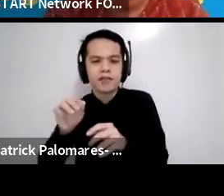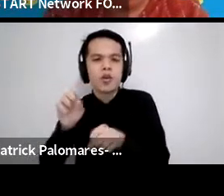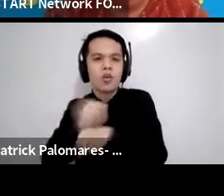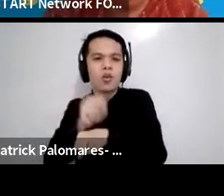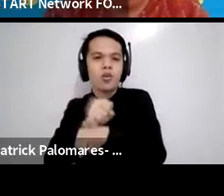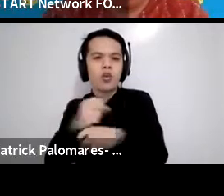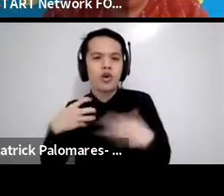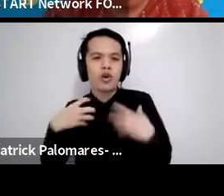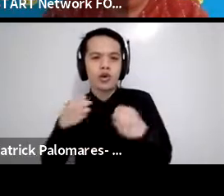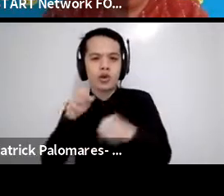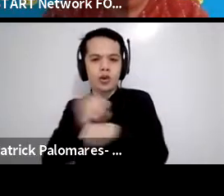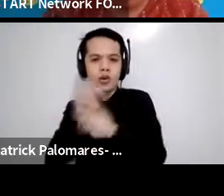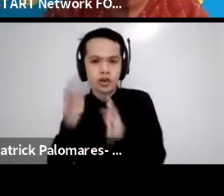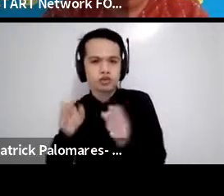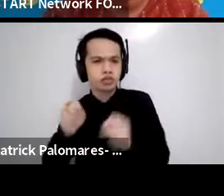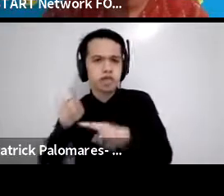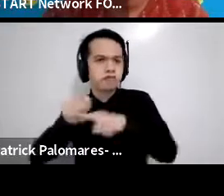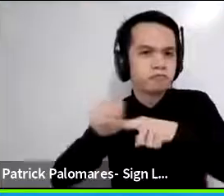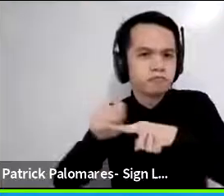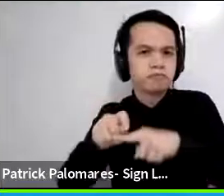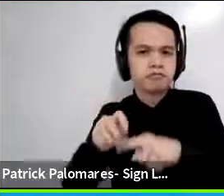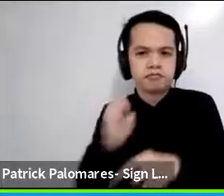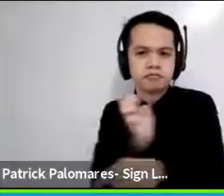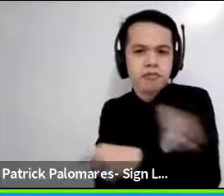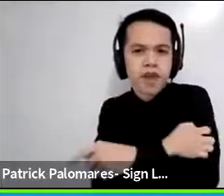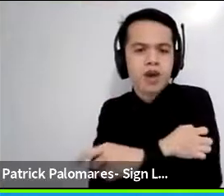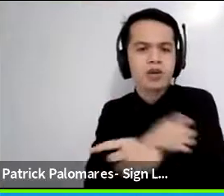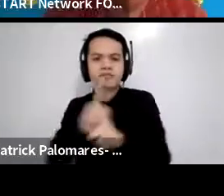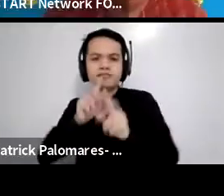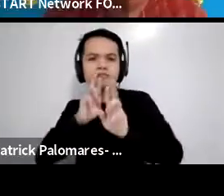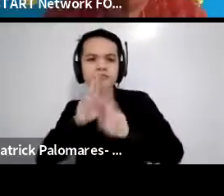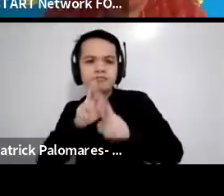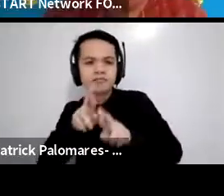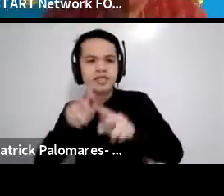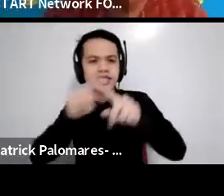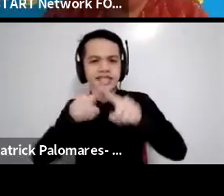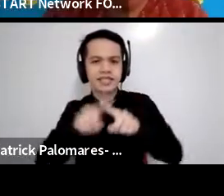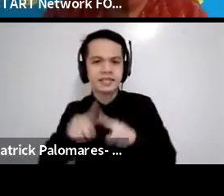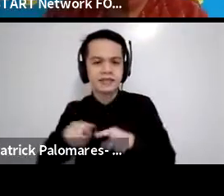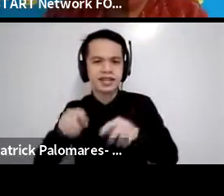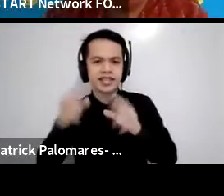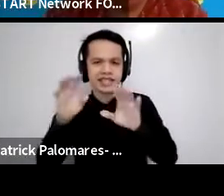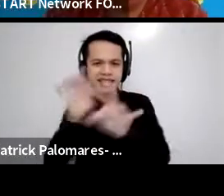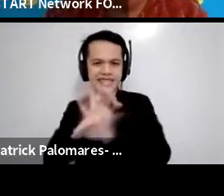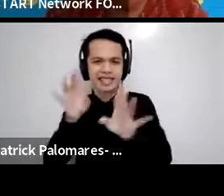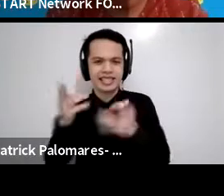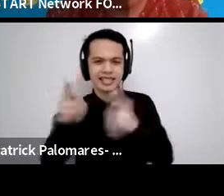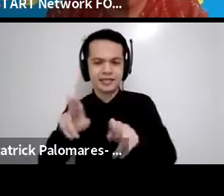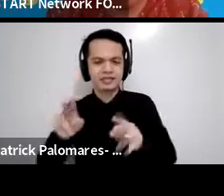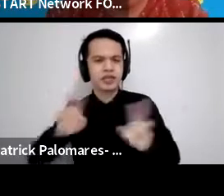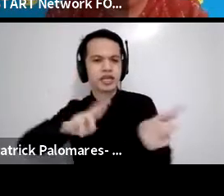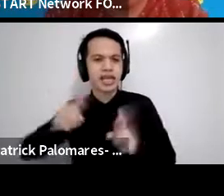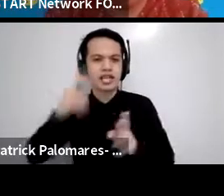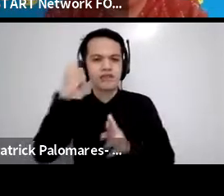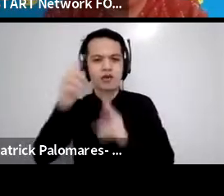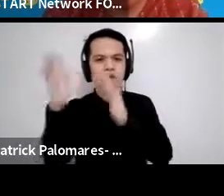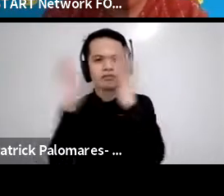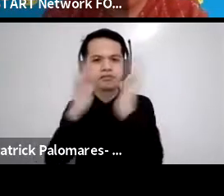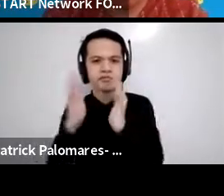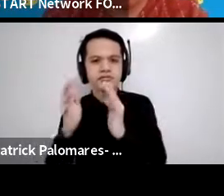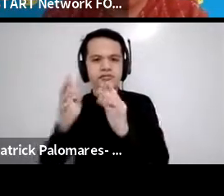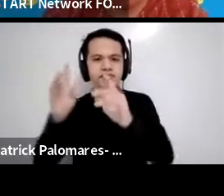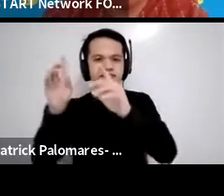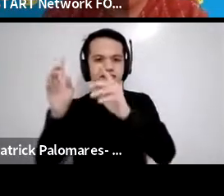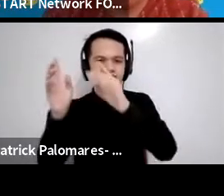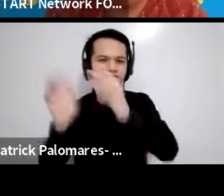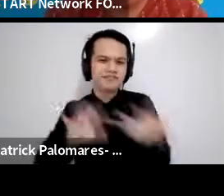so that we can train them, empower them to respond to different crises, be prepared for disasters, and also be prepared for